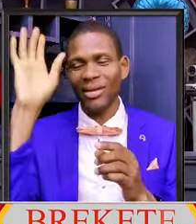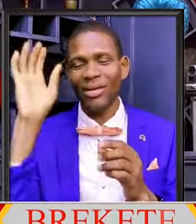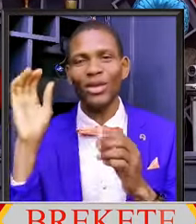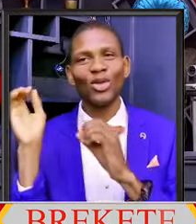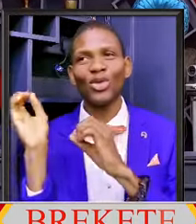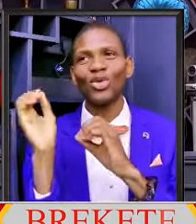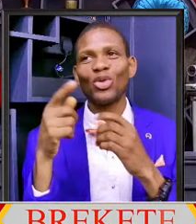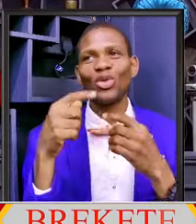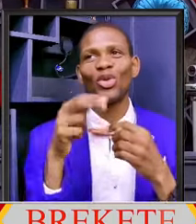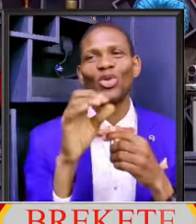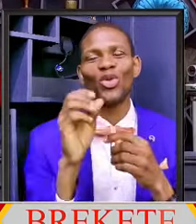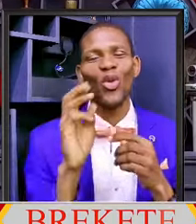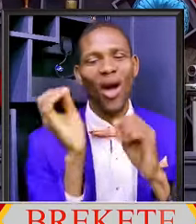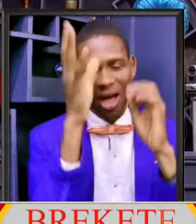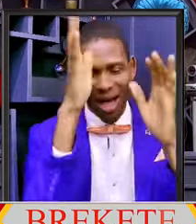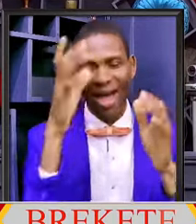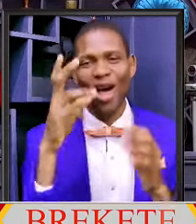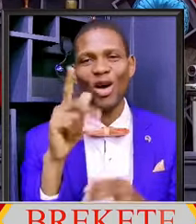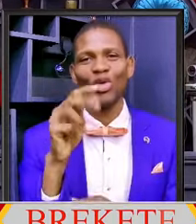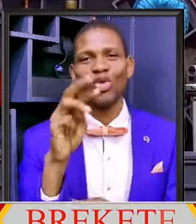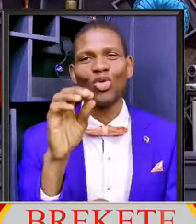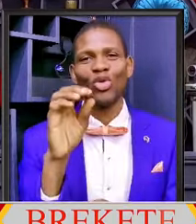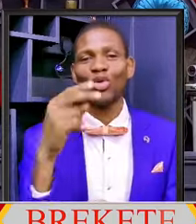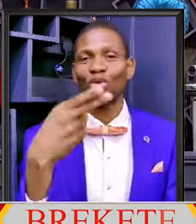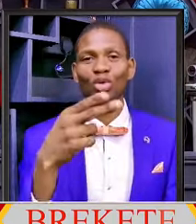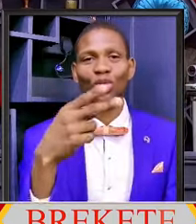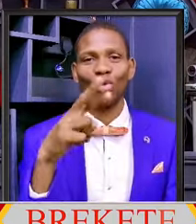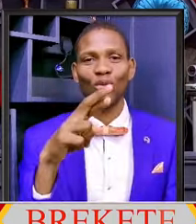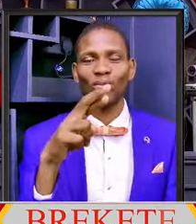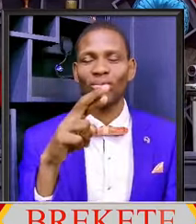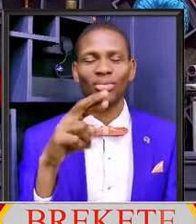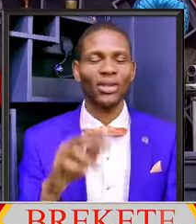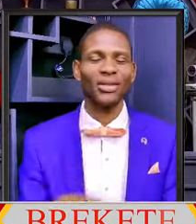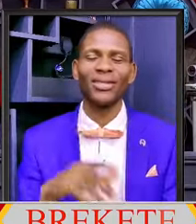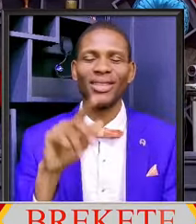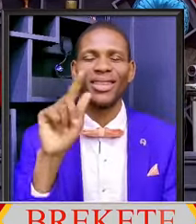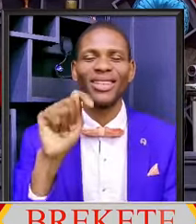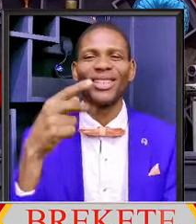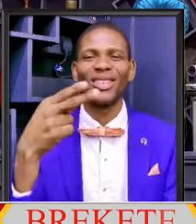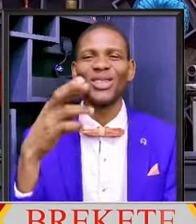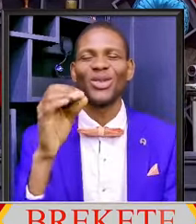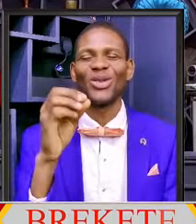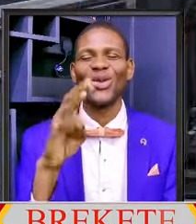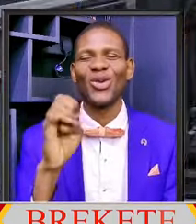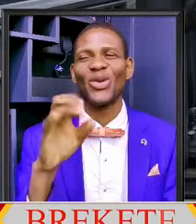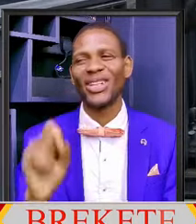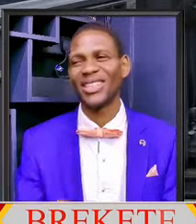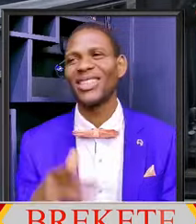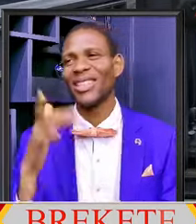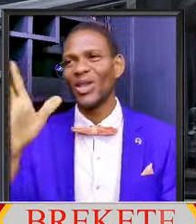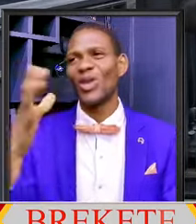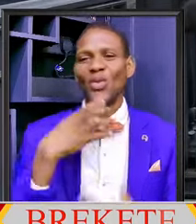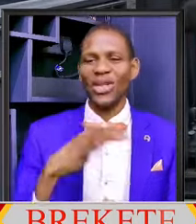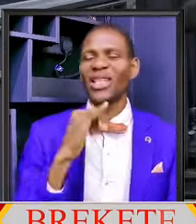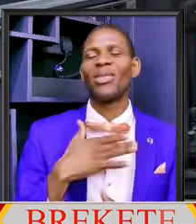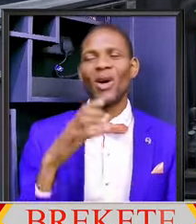her. Throw it. Hembe. Una wish na my command. Thank you very much.